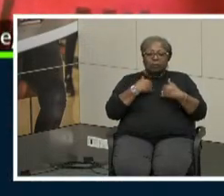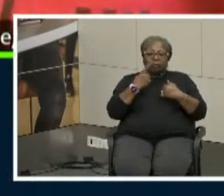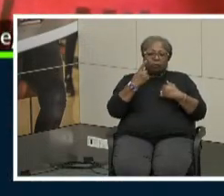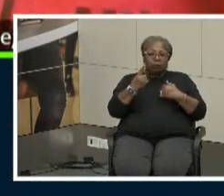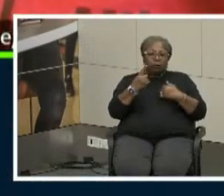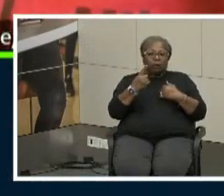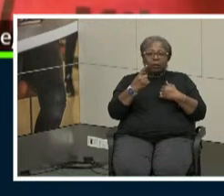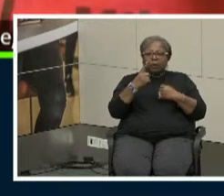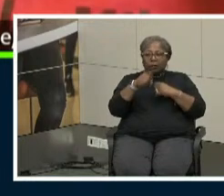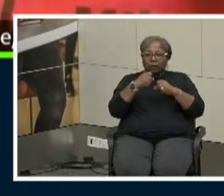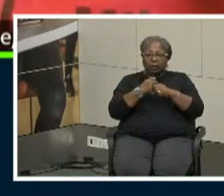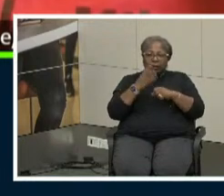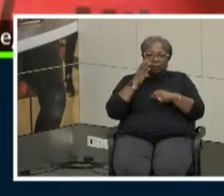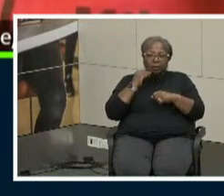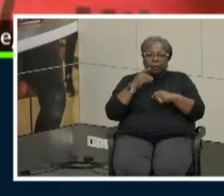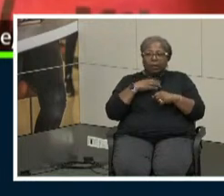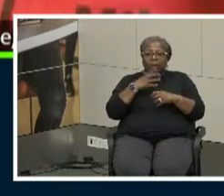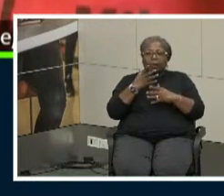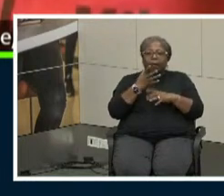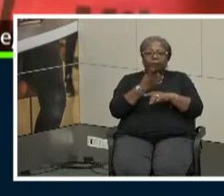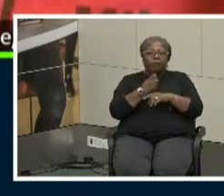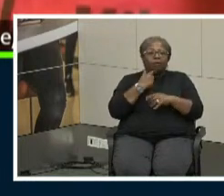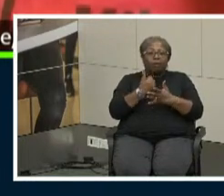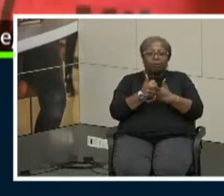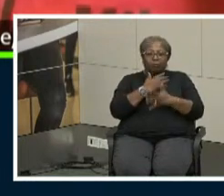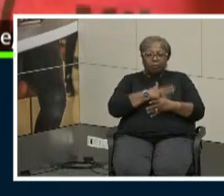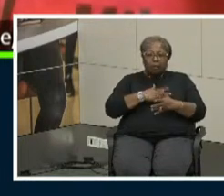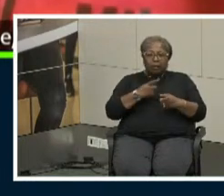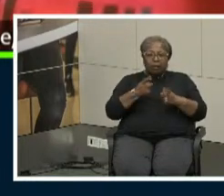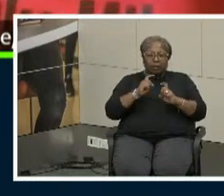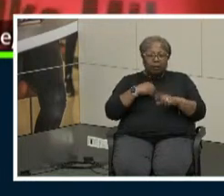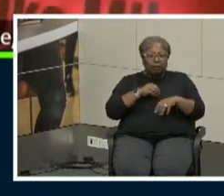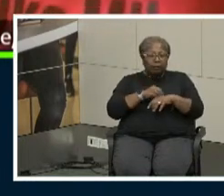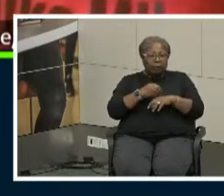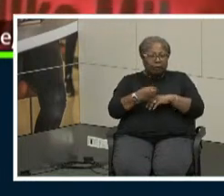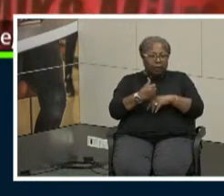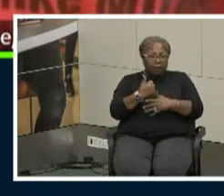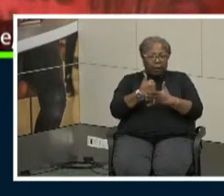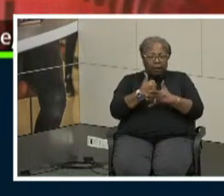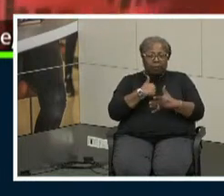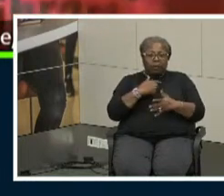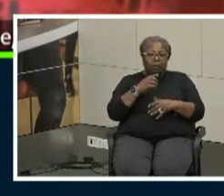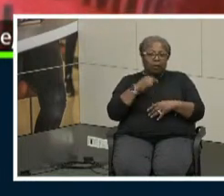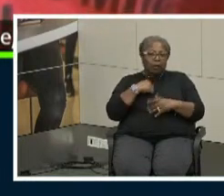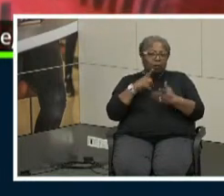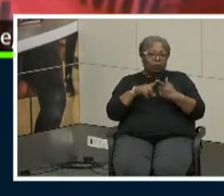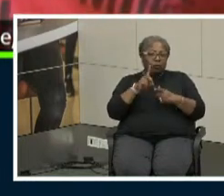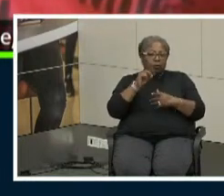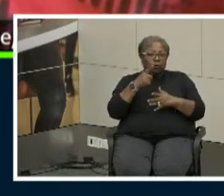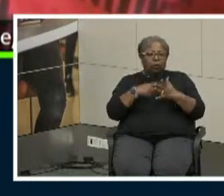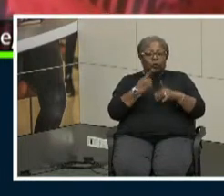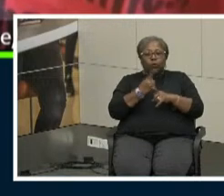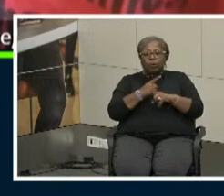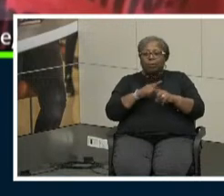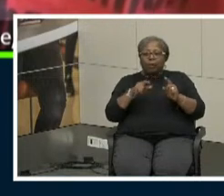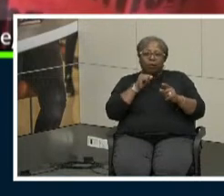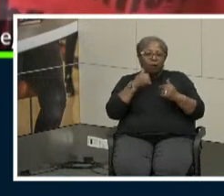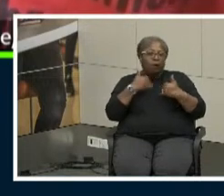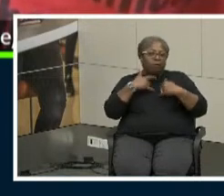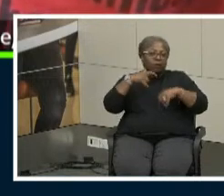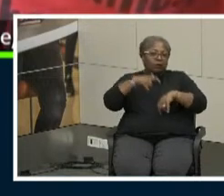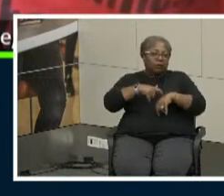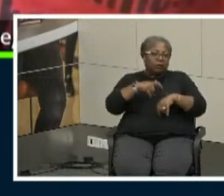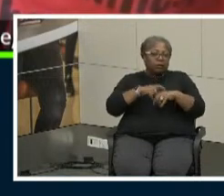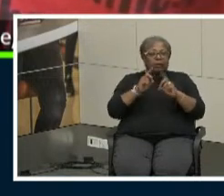one-ear experience and I begged for help please give me advice help me earn my stripes I want to do what's right but I don't have the